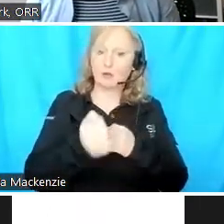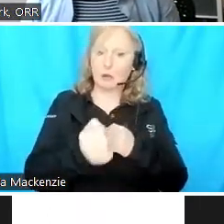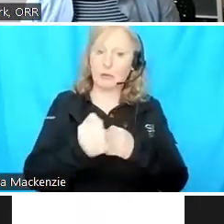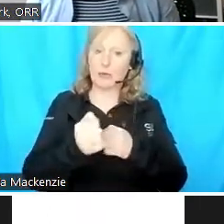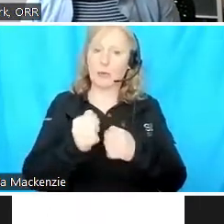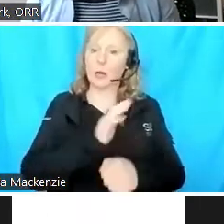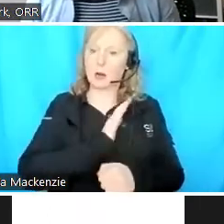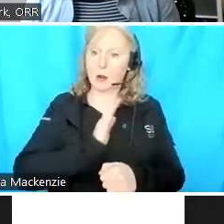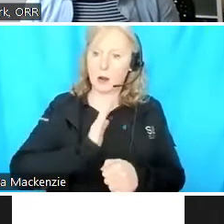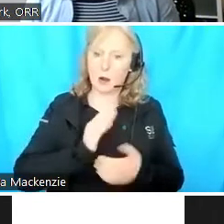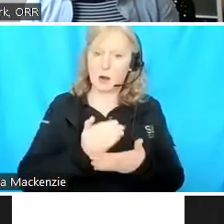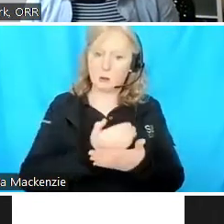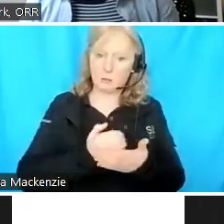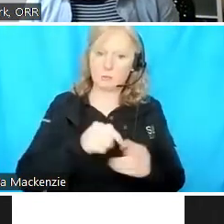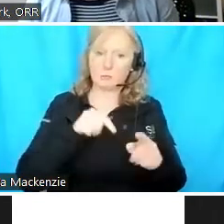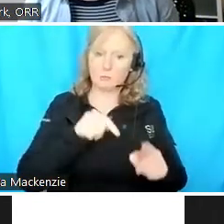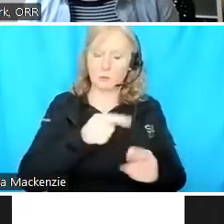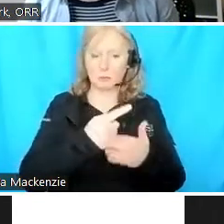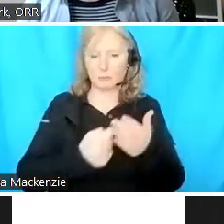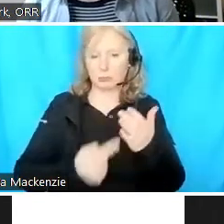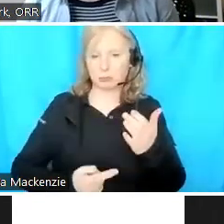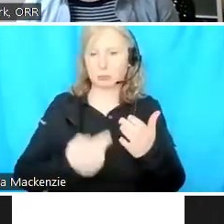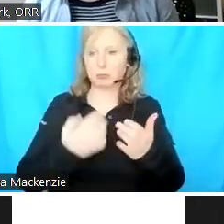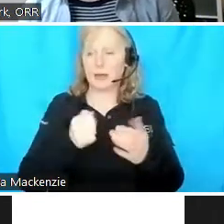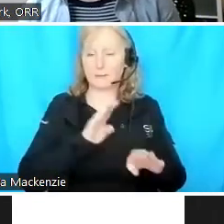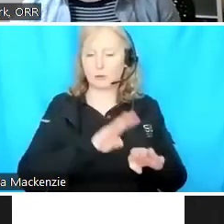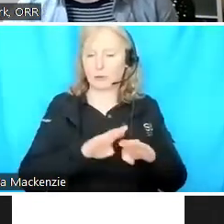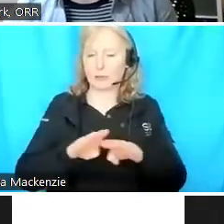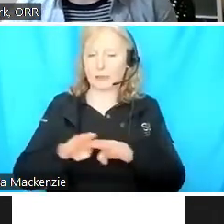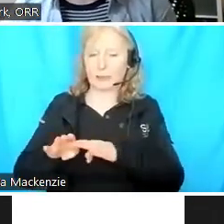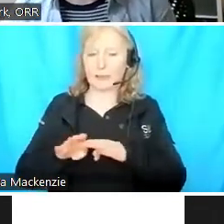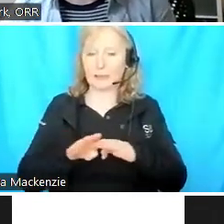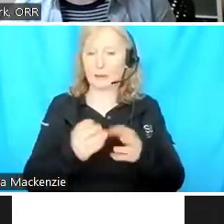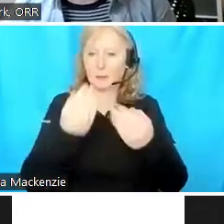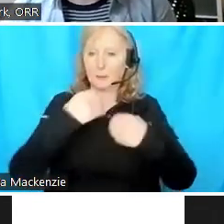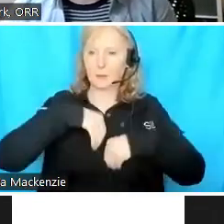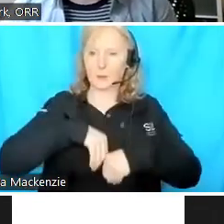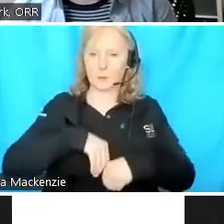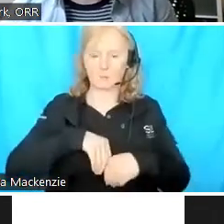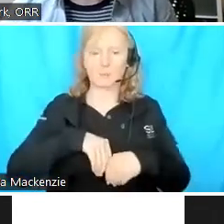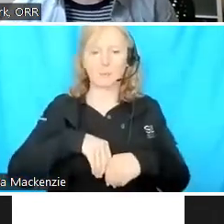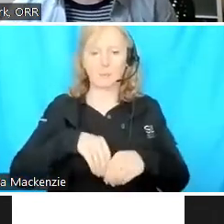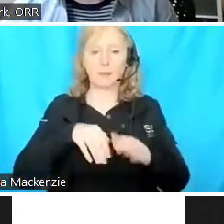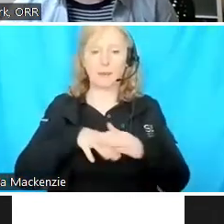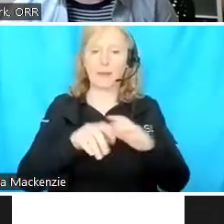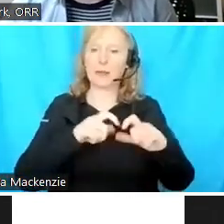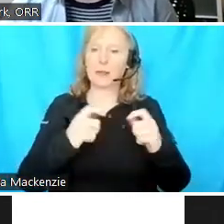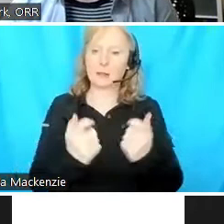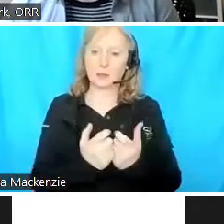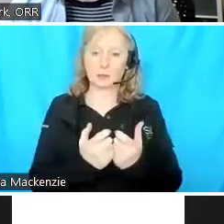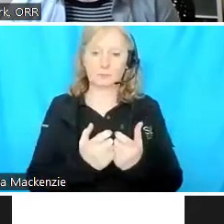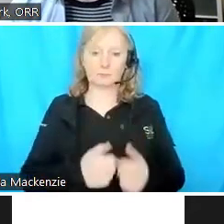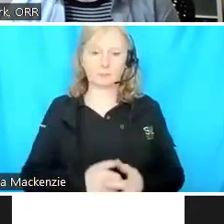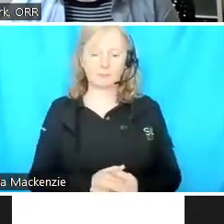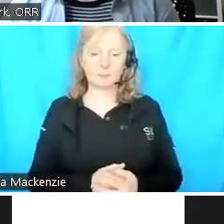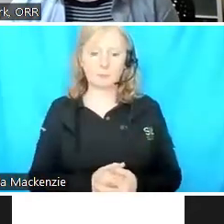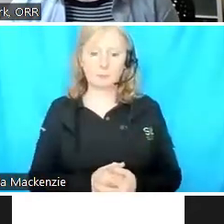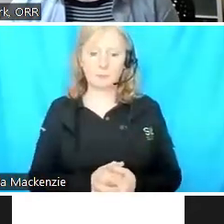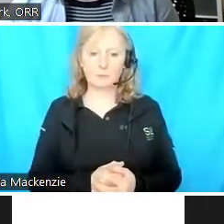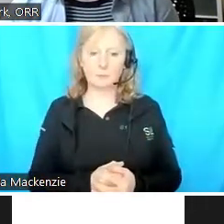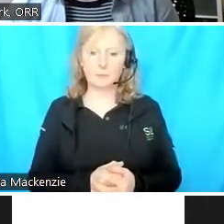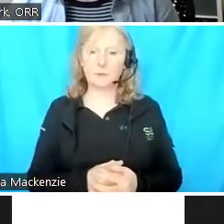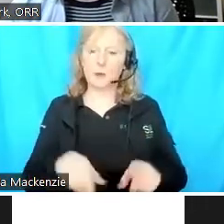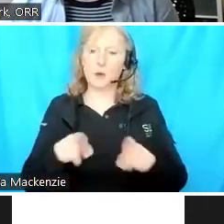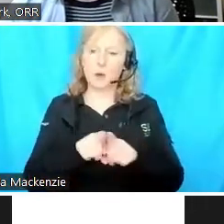receive training in those 9 training outcomes in a predominantly classroom-based setting. We also